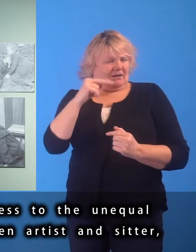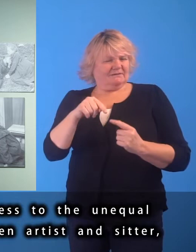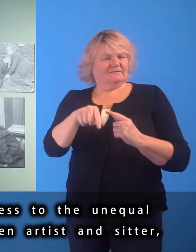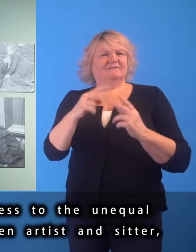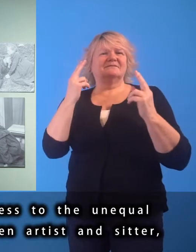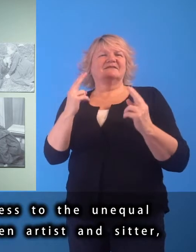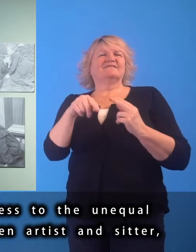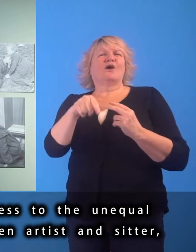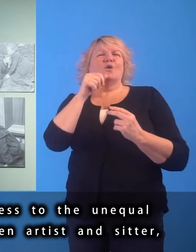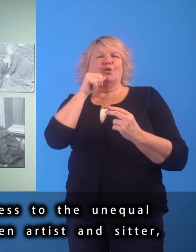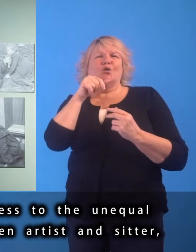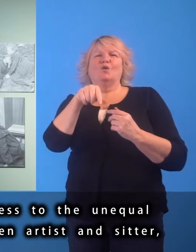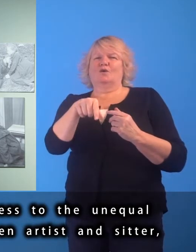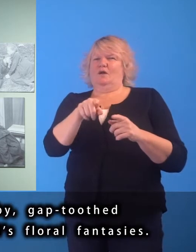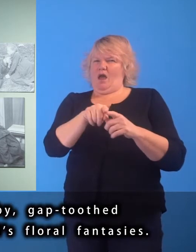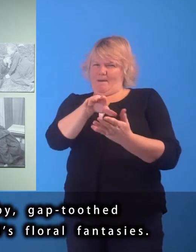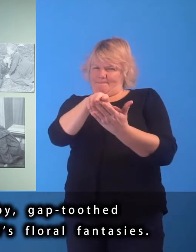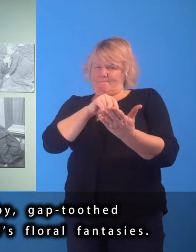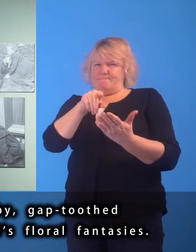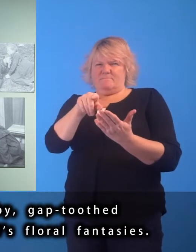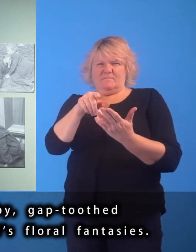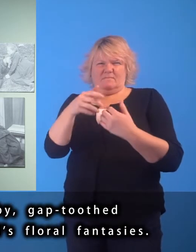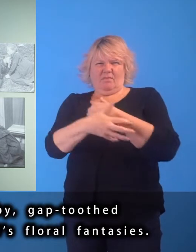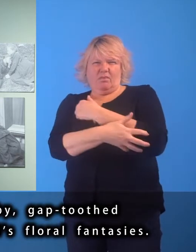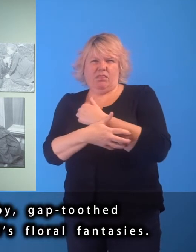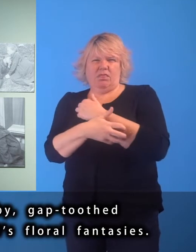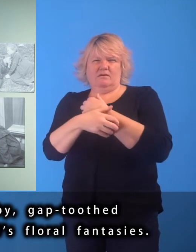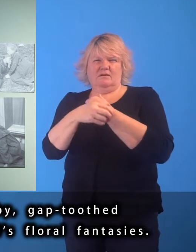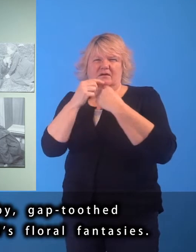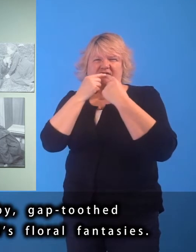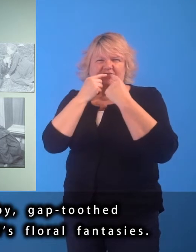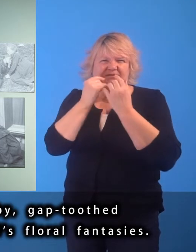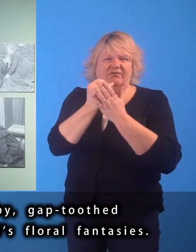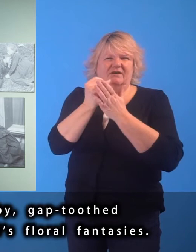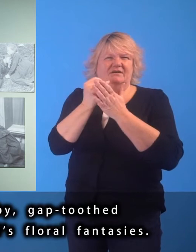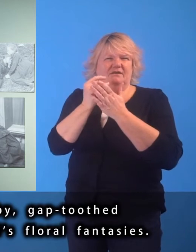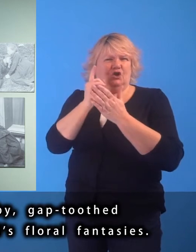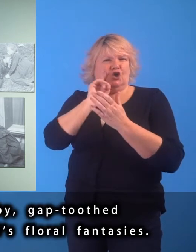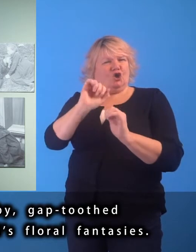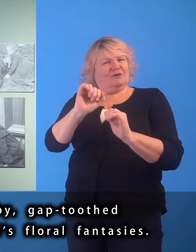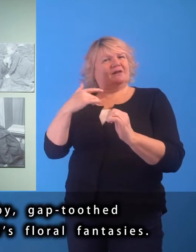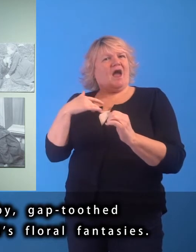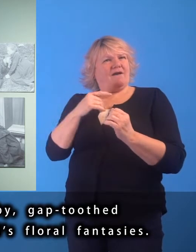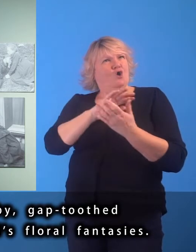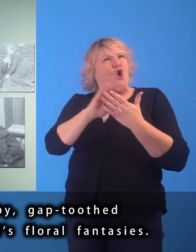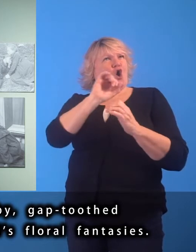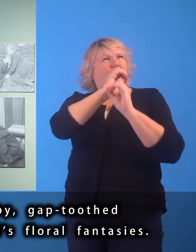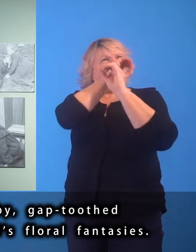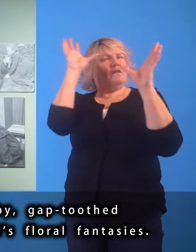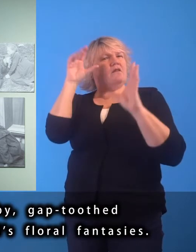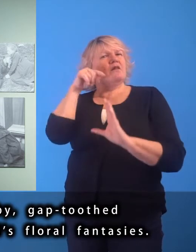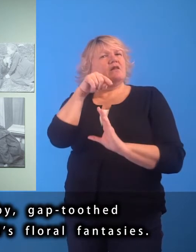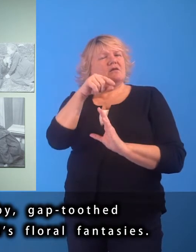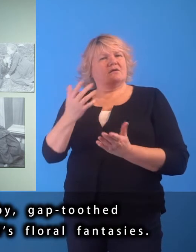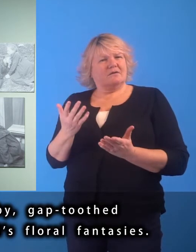artist and sitter, while also capturing the grubby, gap-toothed reality of the girls behind